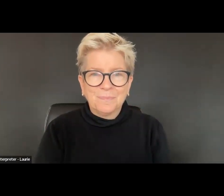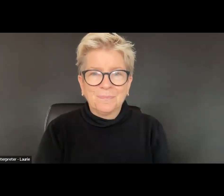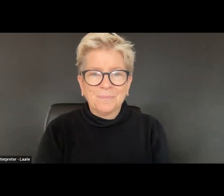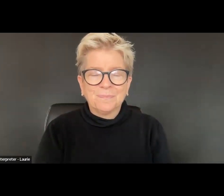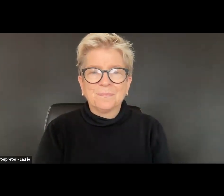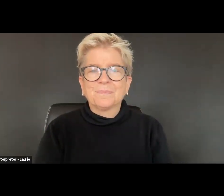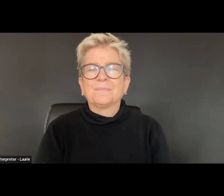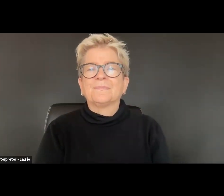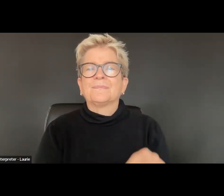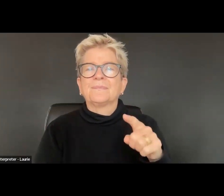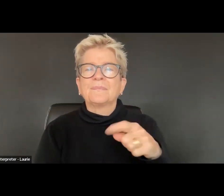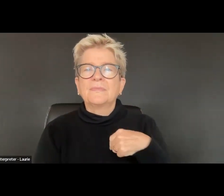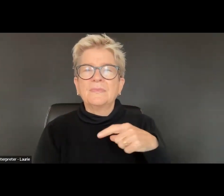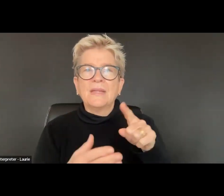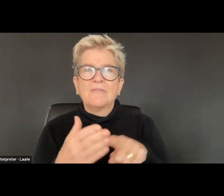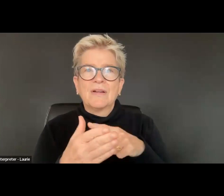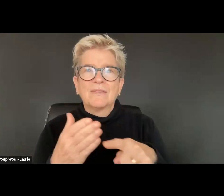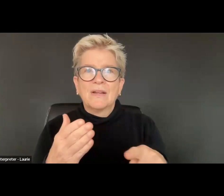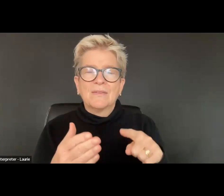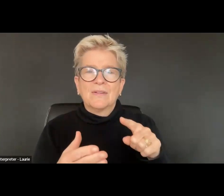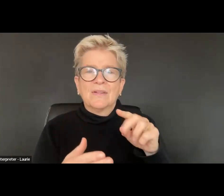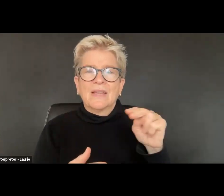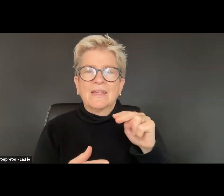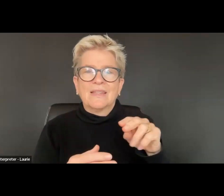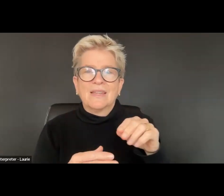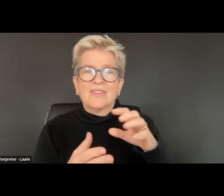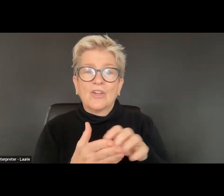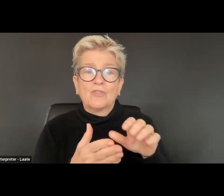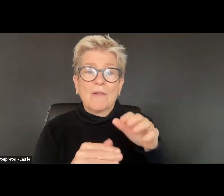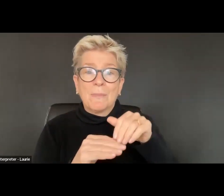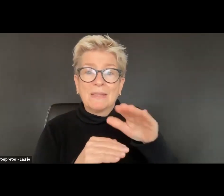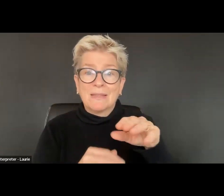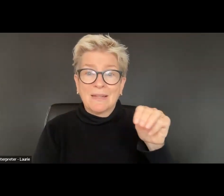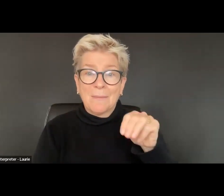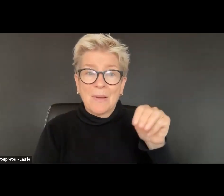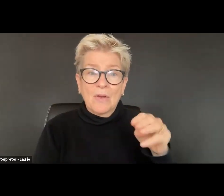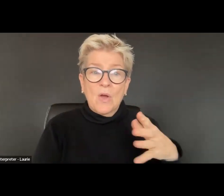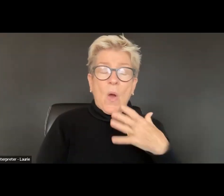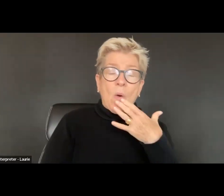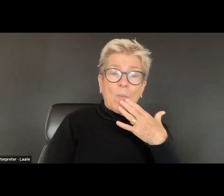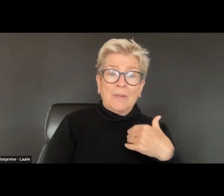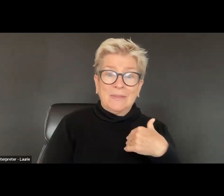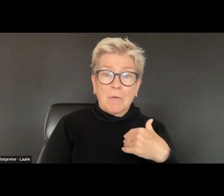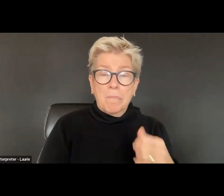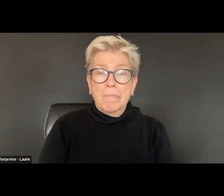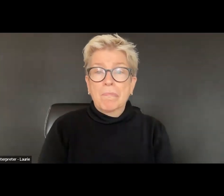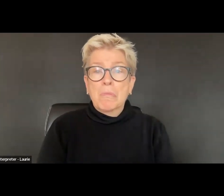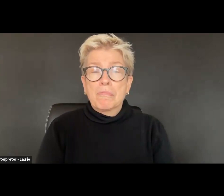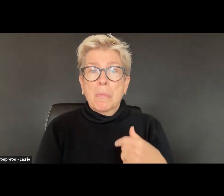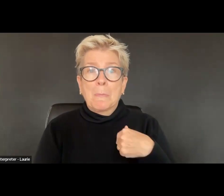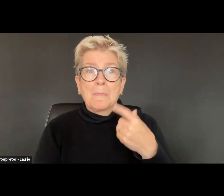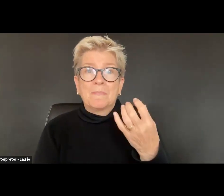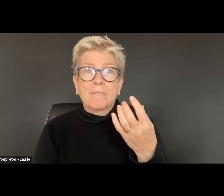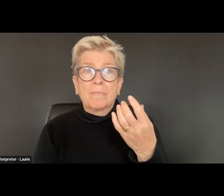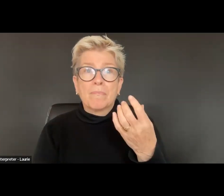And Jamie, I have a correction from Nicola. The draft is being sent on Monday. Oh, sorry. Yes, draft is being sent on Monday. I said Friday. So